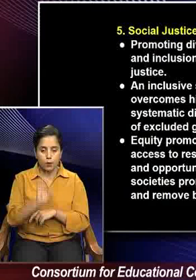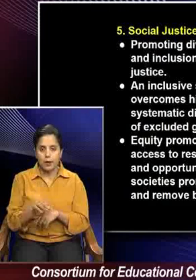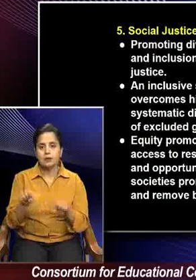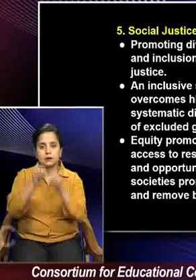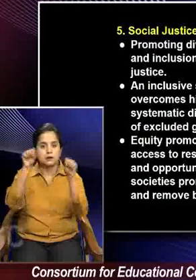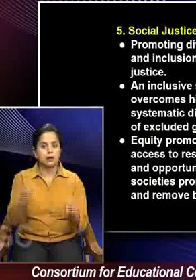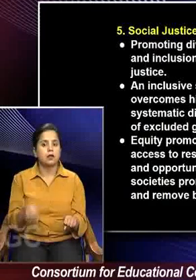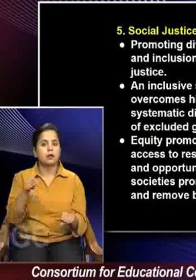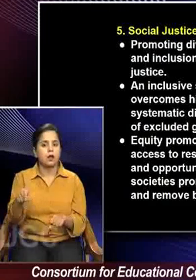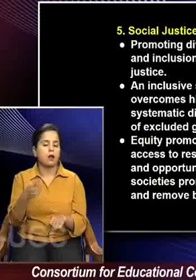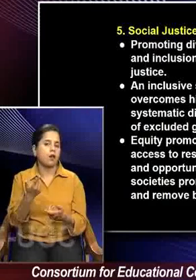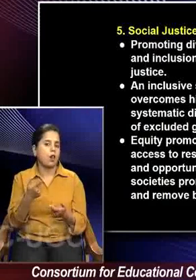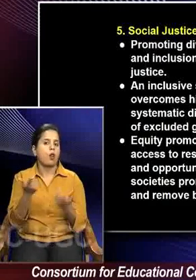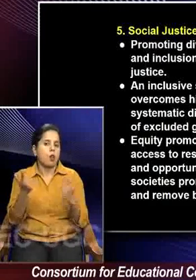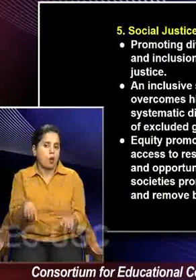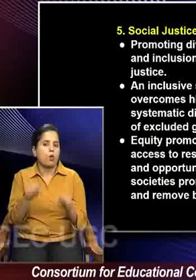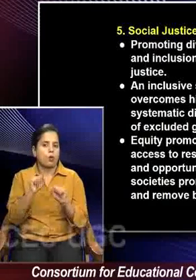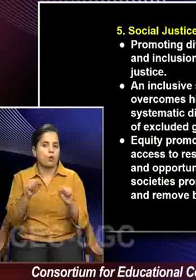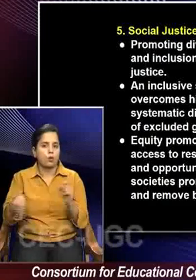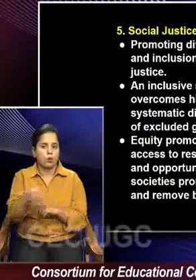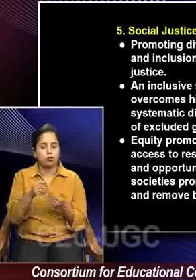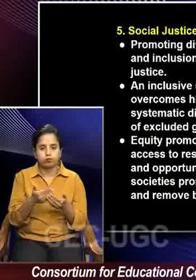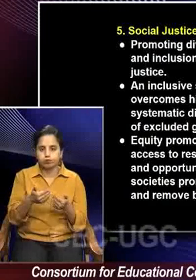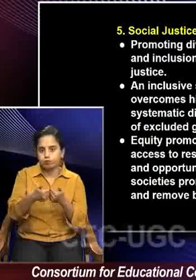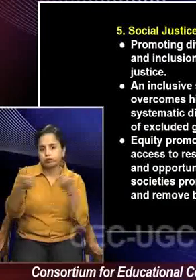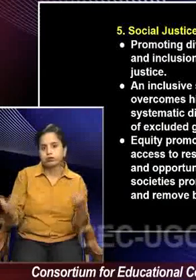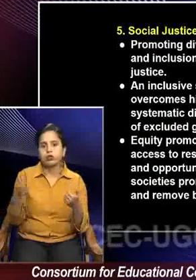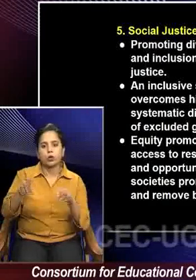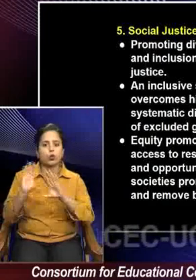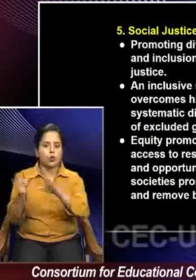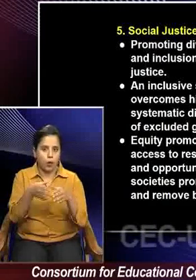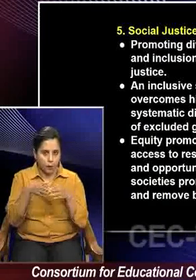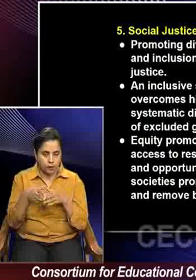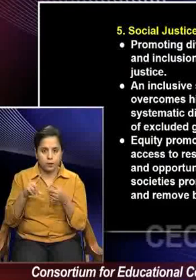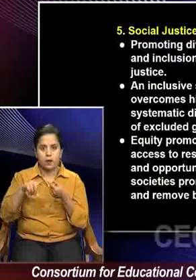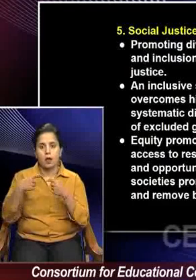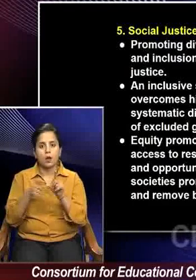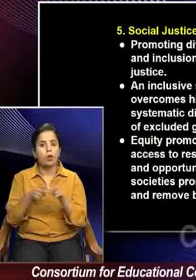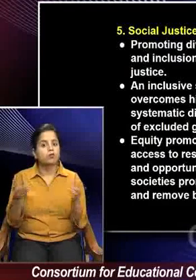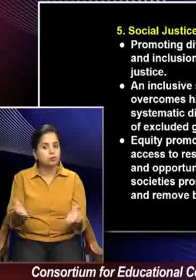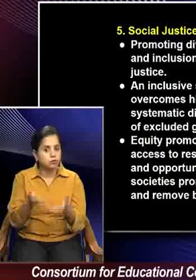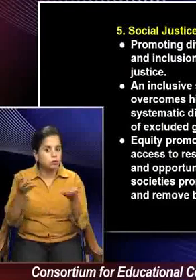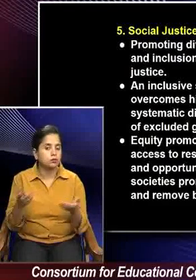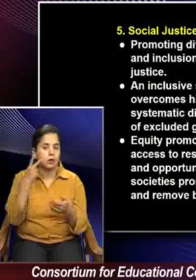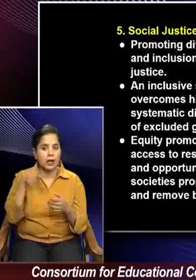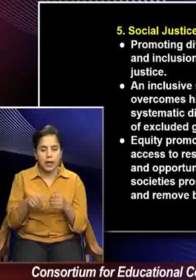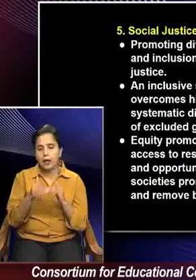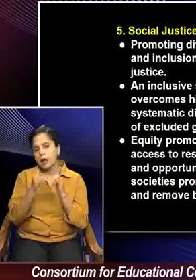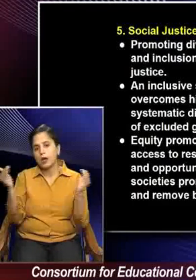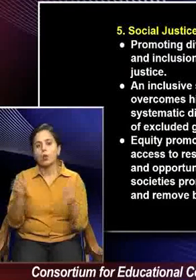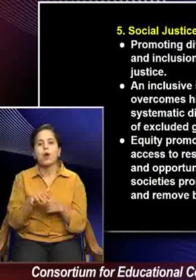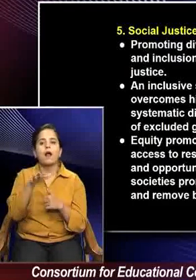systemic disadvantages of excluded groups. Equity promotes equal access